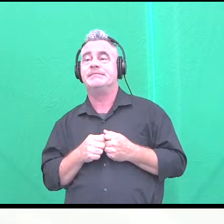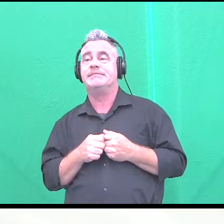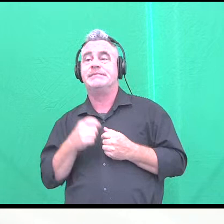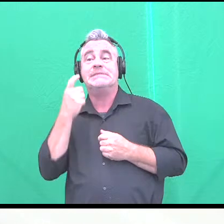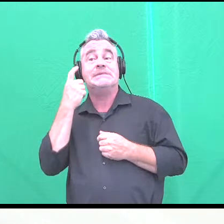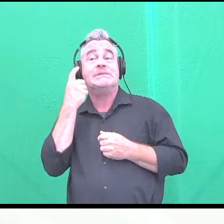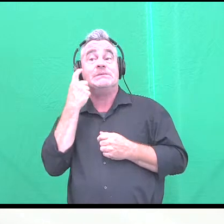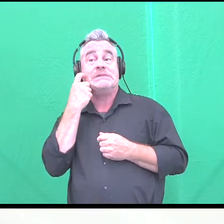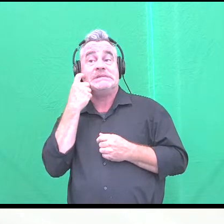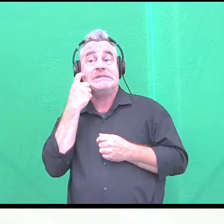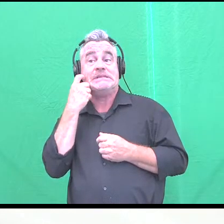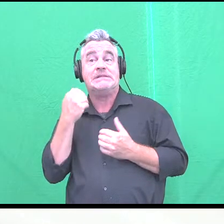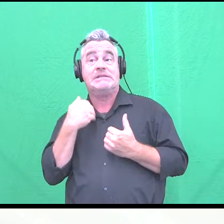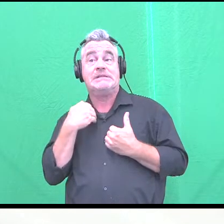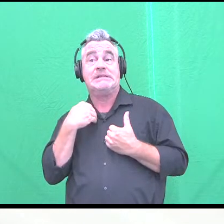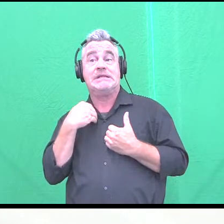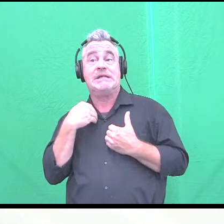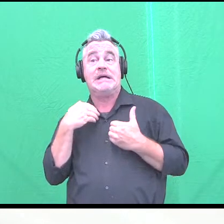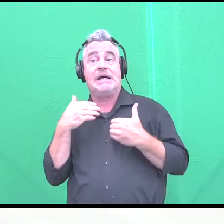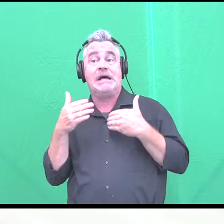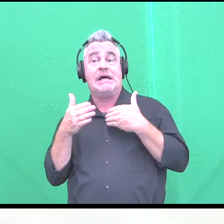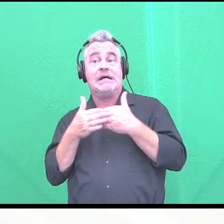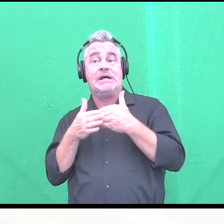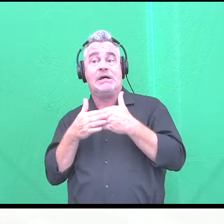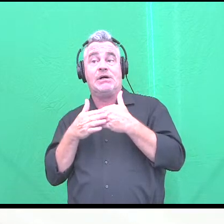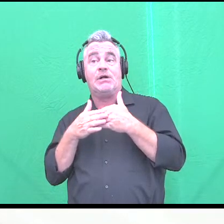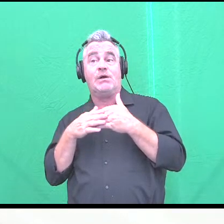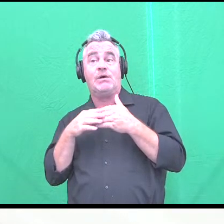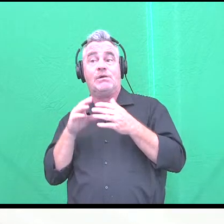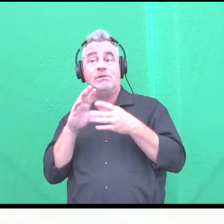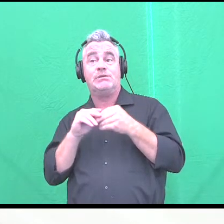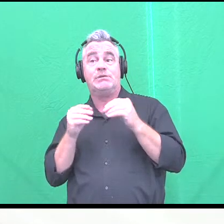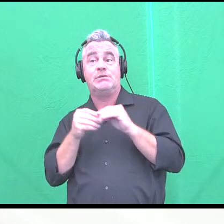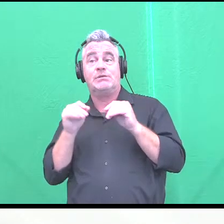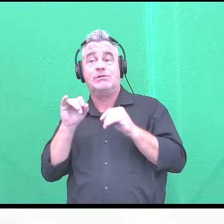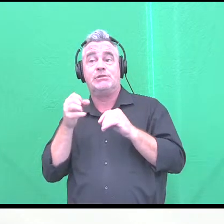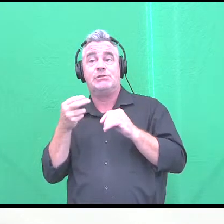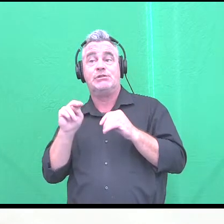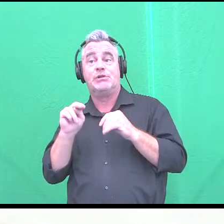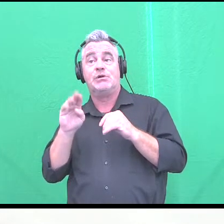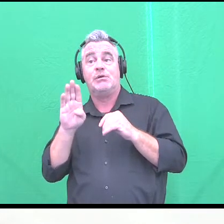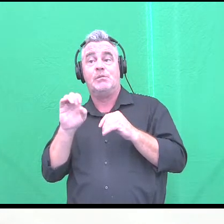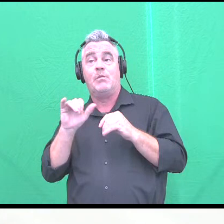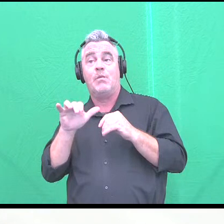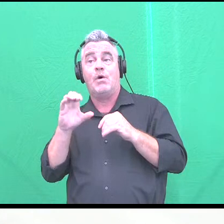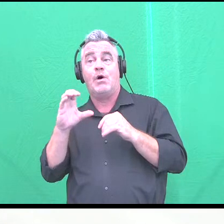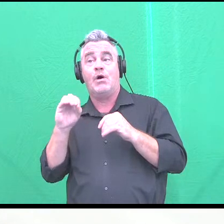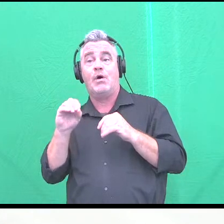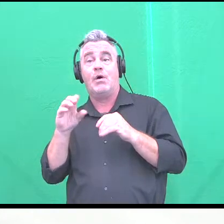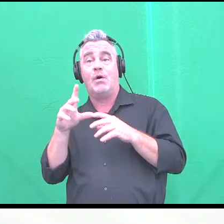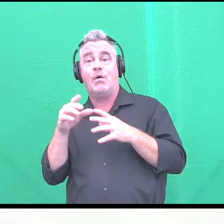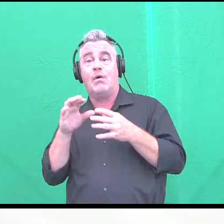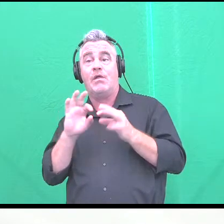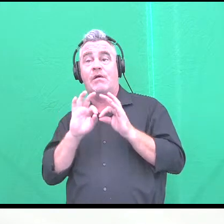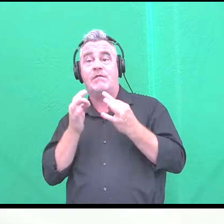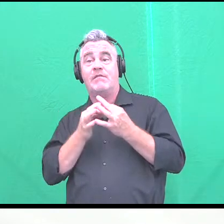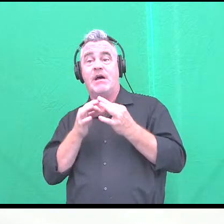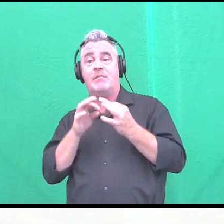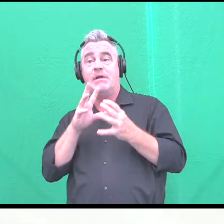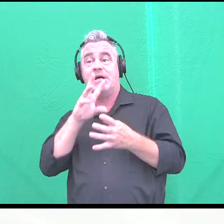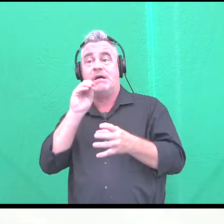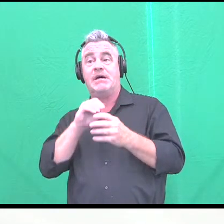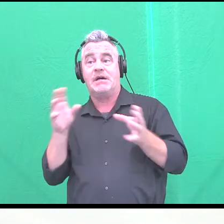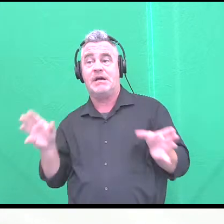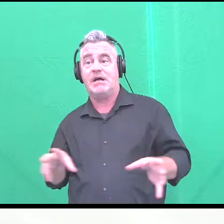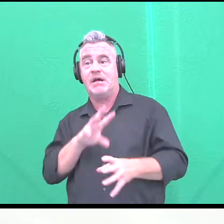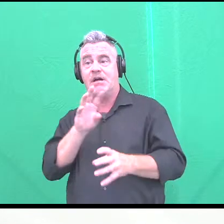Recently, we had a neighbor's cover story with Joan Boyko about family engagement center courses. And